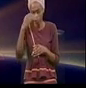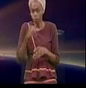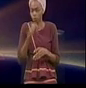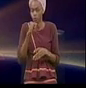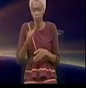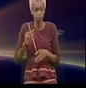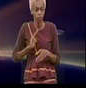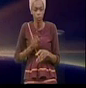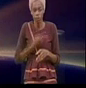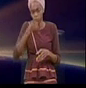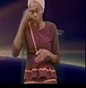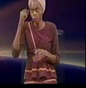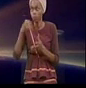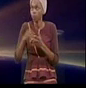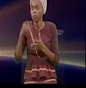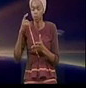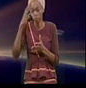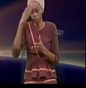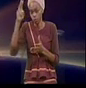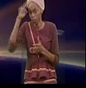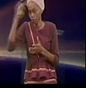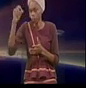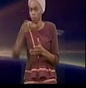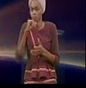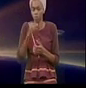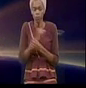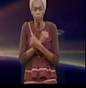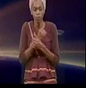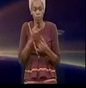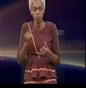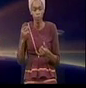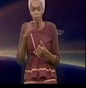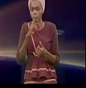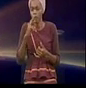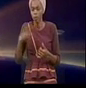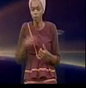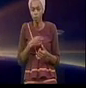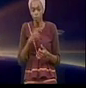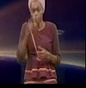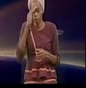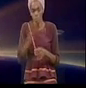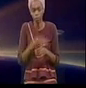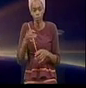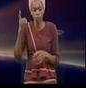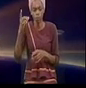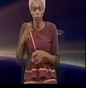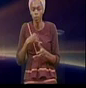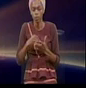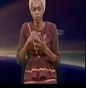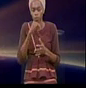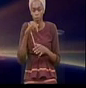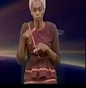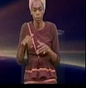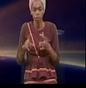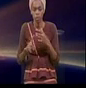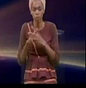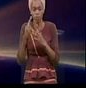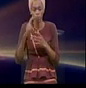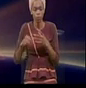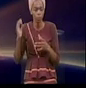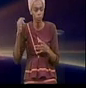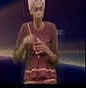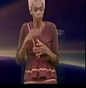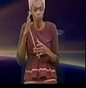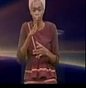not, because it knew him not. Beloved, now are we the sons of God, and it doth not yet appear what we shall